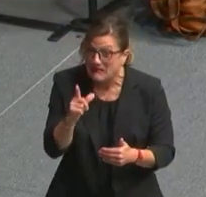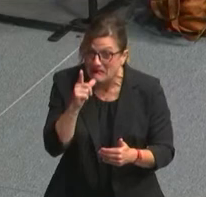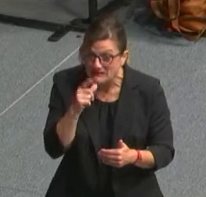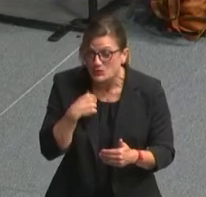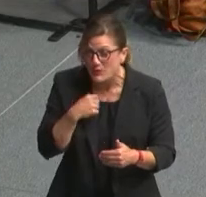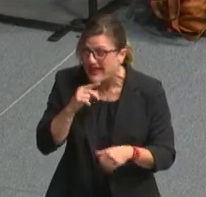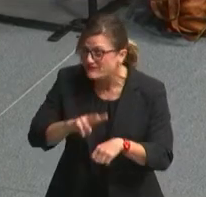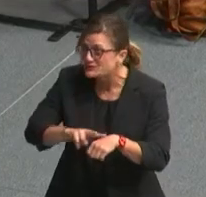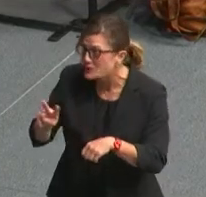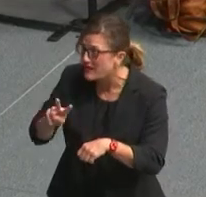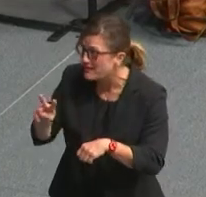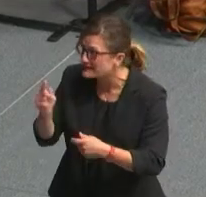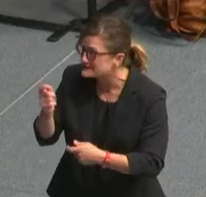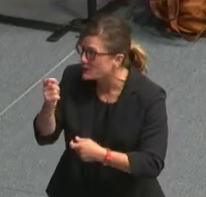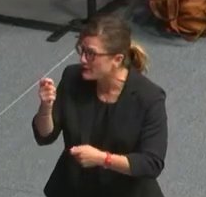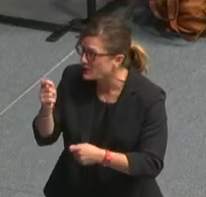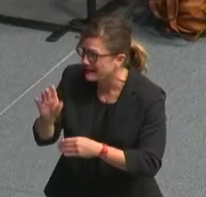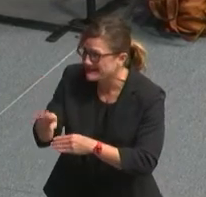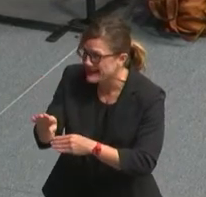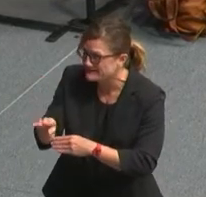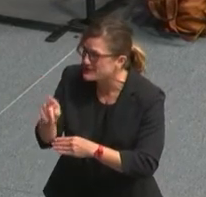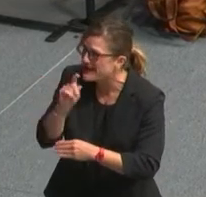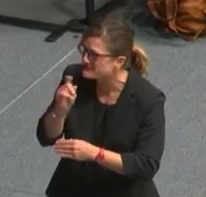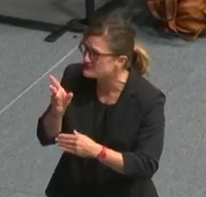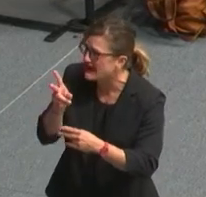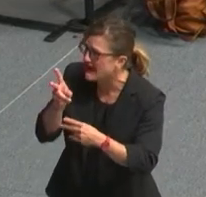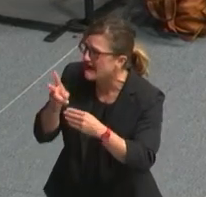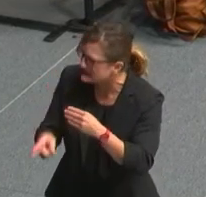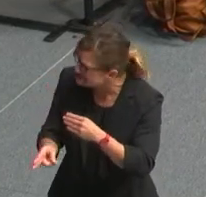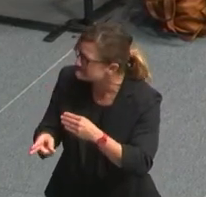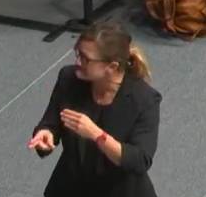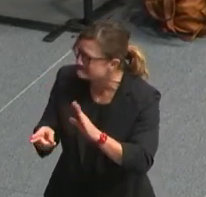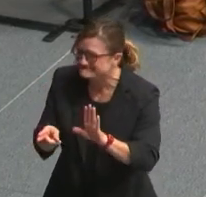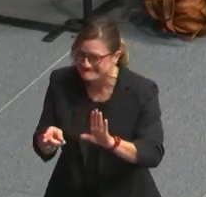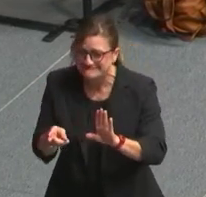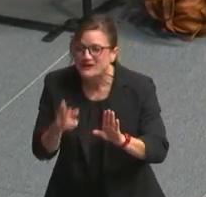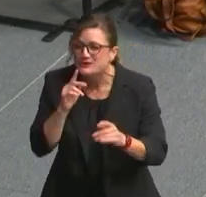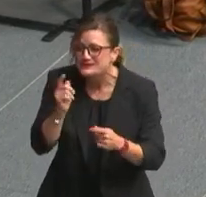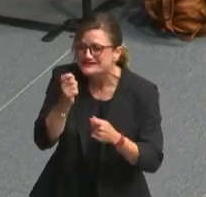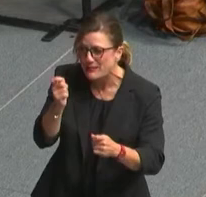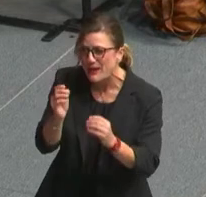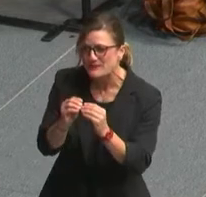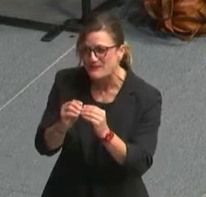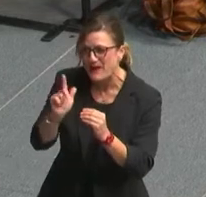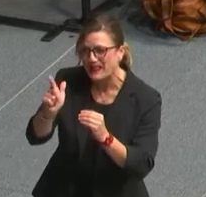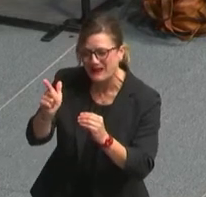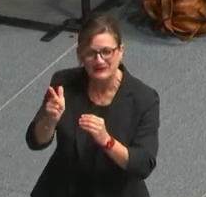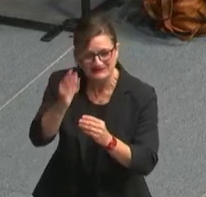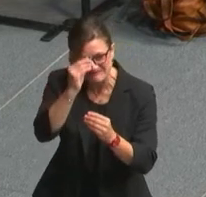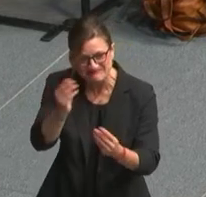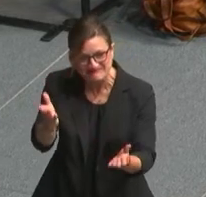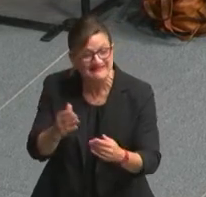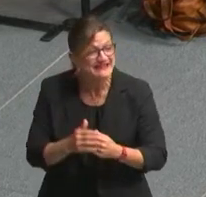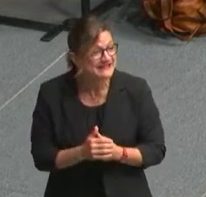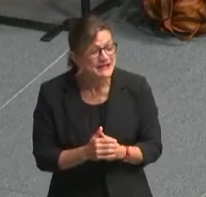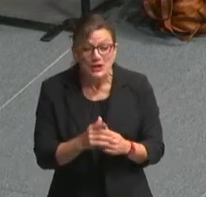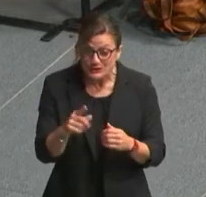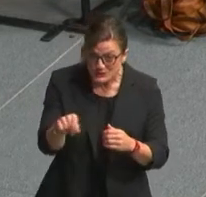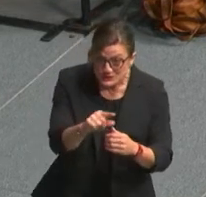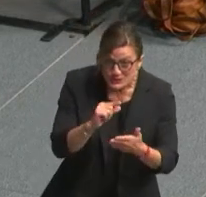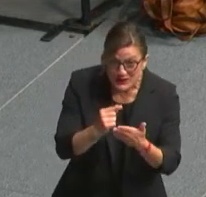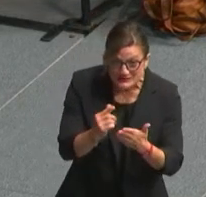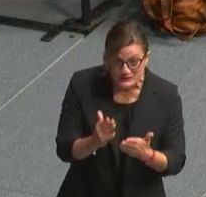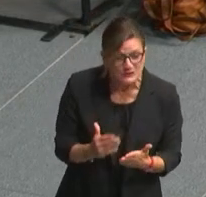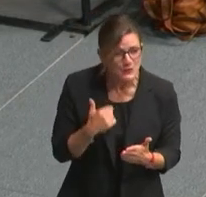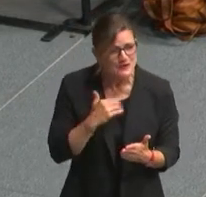2:00 ceremony, so I have to not let you linger too much. I promise you'll get to celebrate some more in a minute. Well, to the graduates, we know